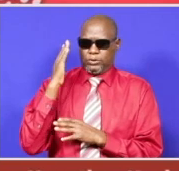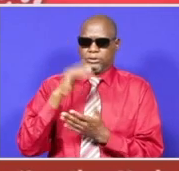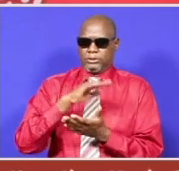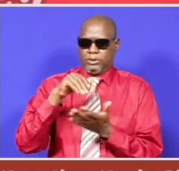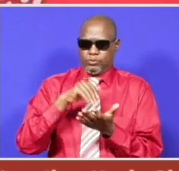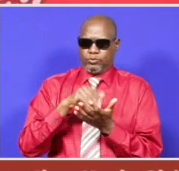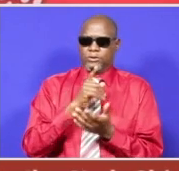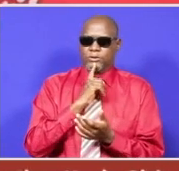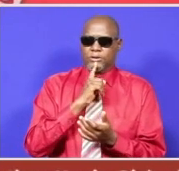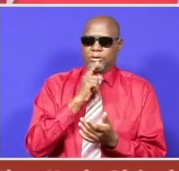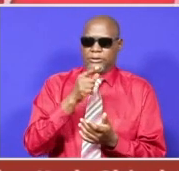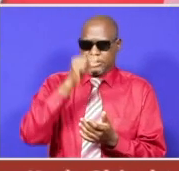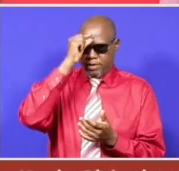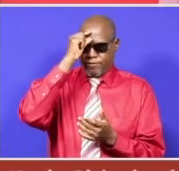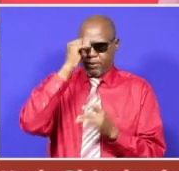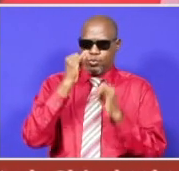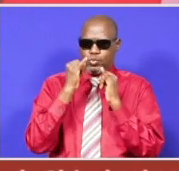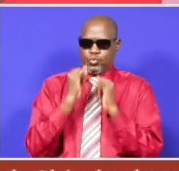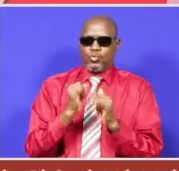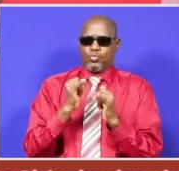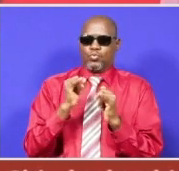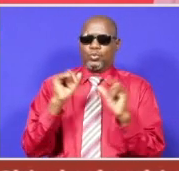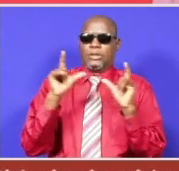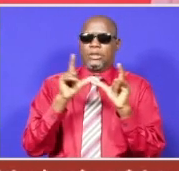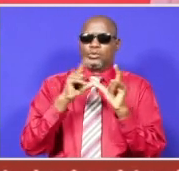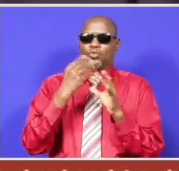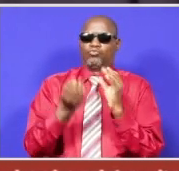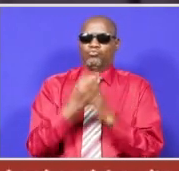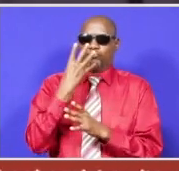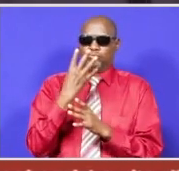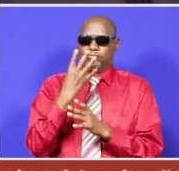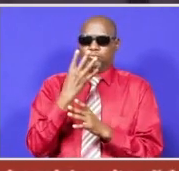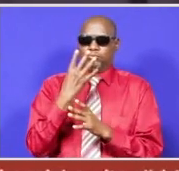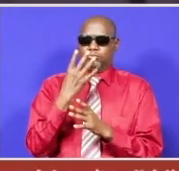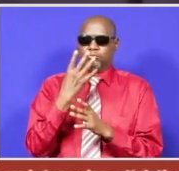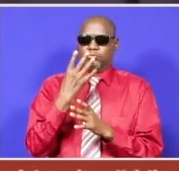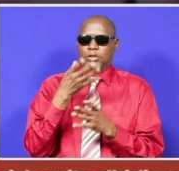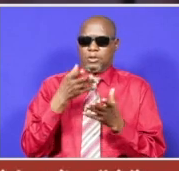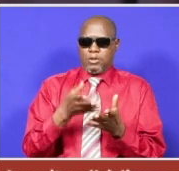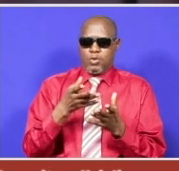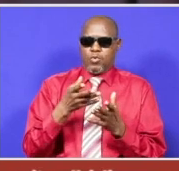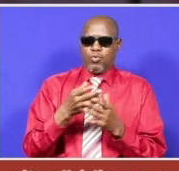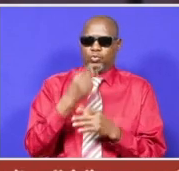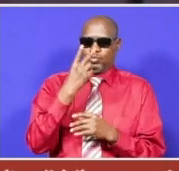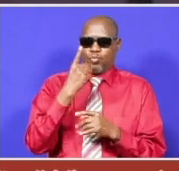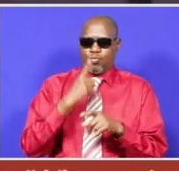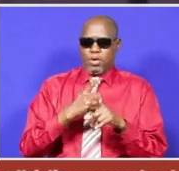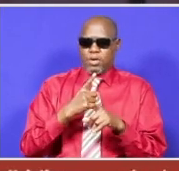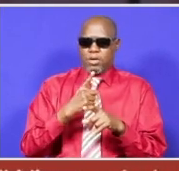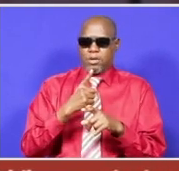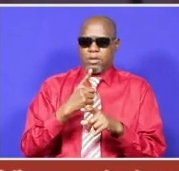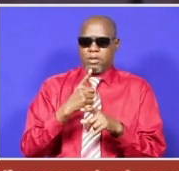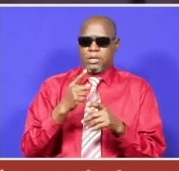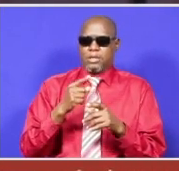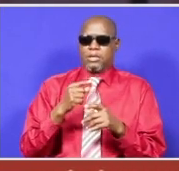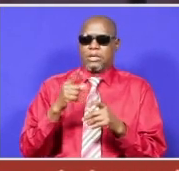serikali itaweza kutathmini upya leseni zote halali zilizopo ndani ya muda wa siku 21. All